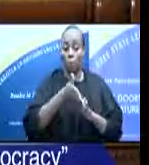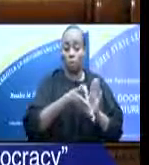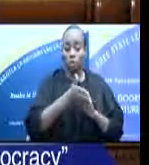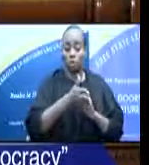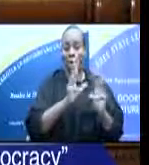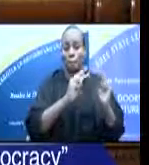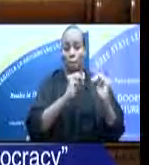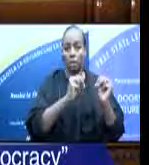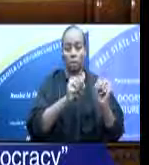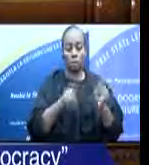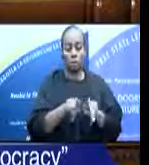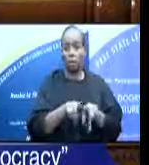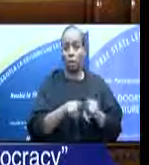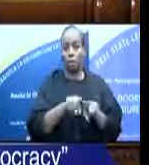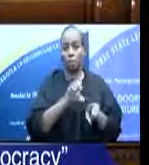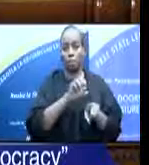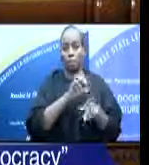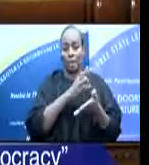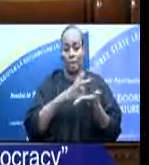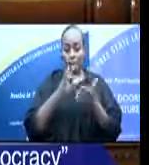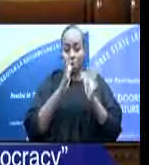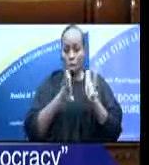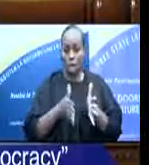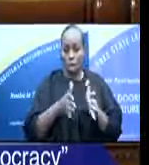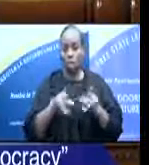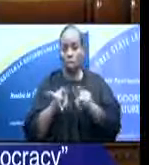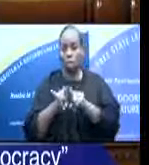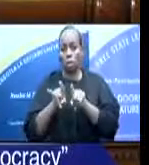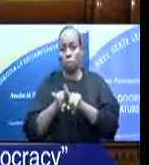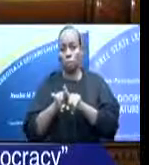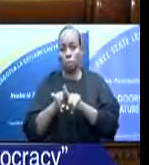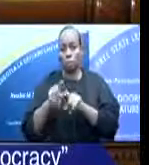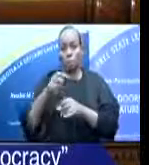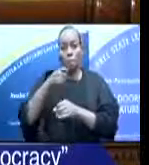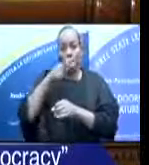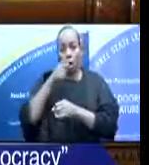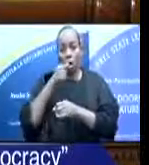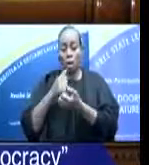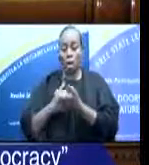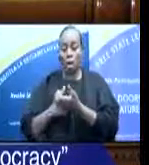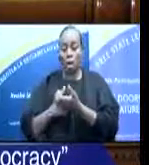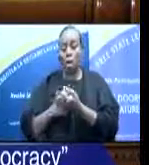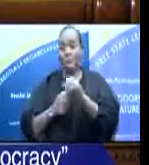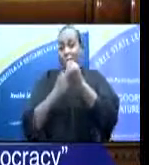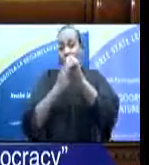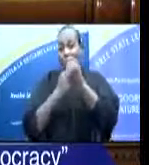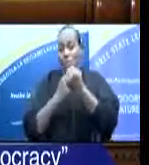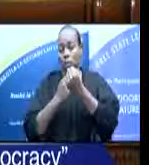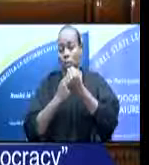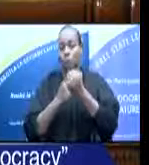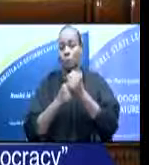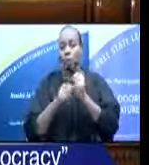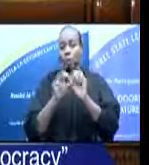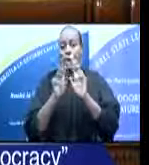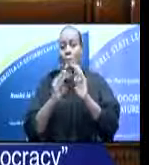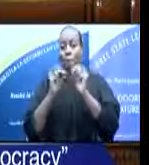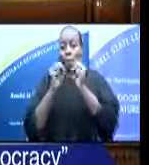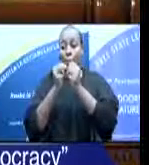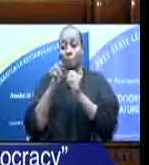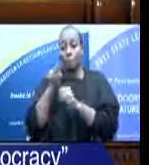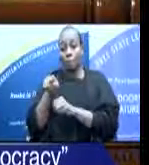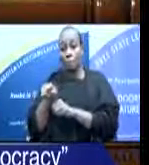managers, cleaners, and pharmacy assistants. Madam Speaker, Mangahumeto has the highest